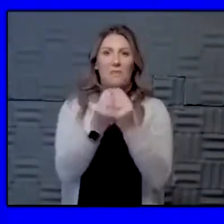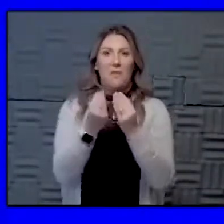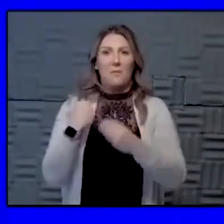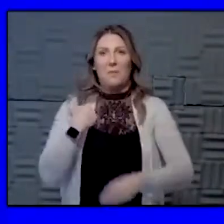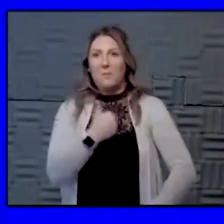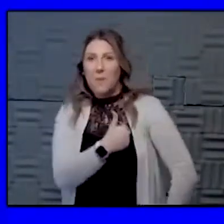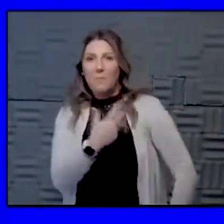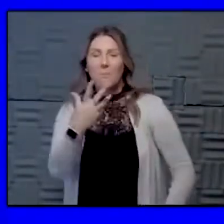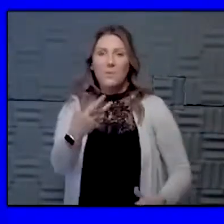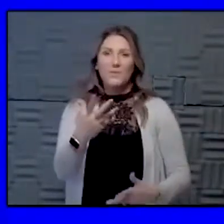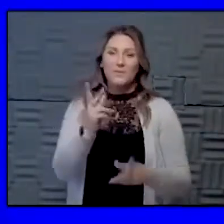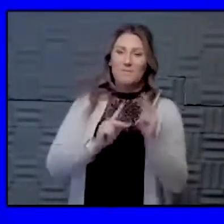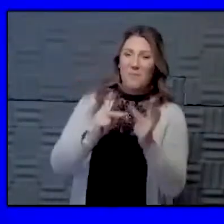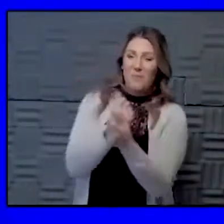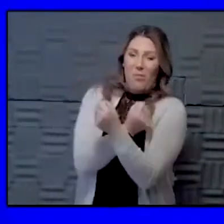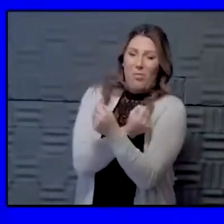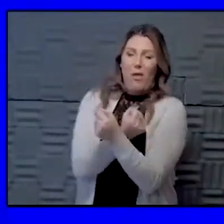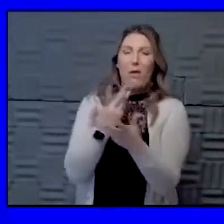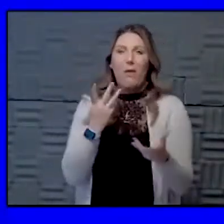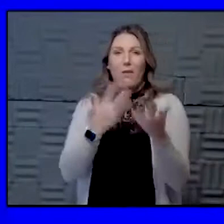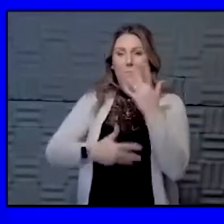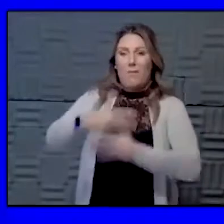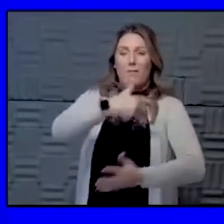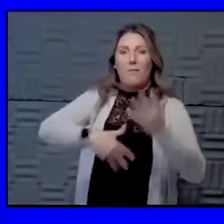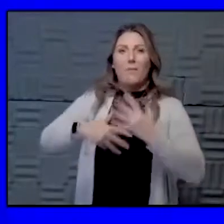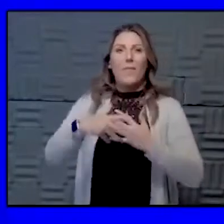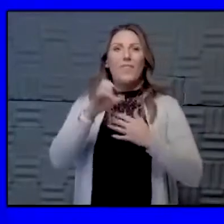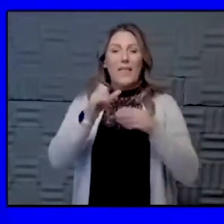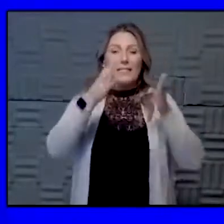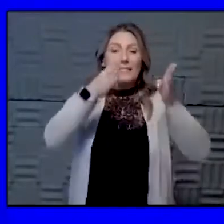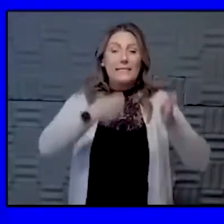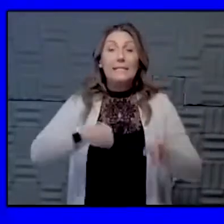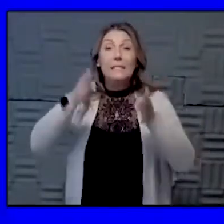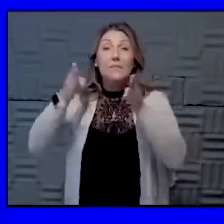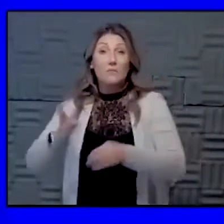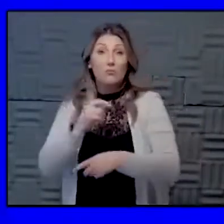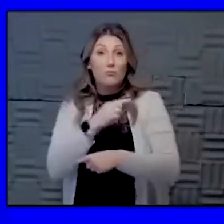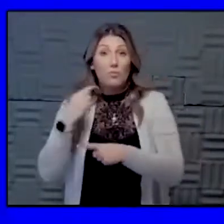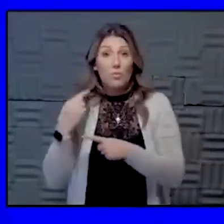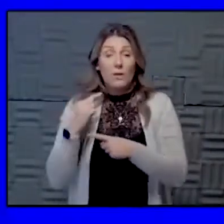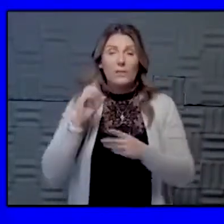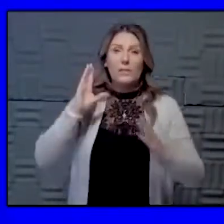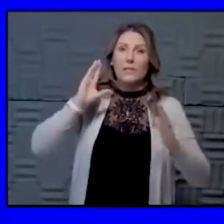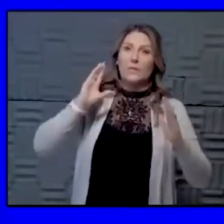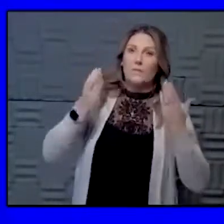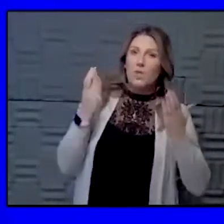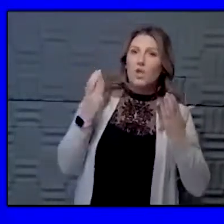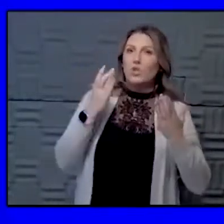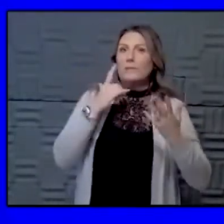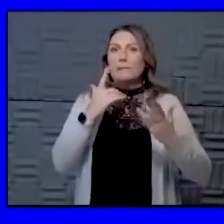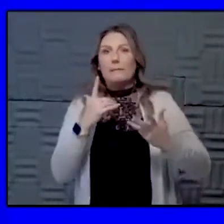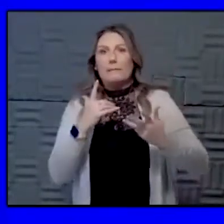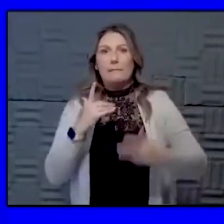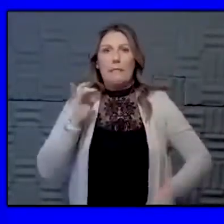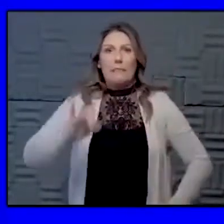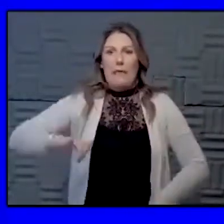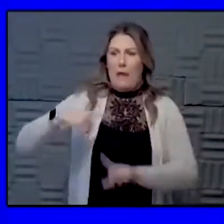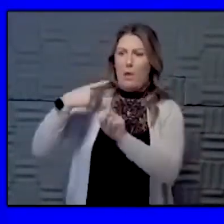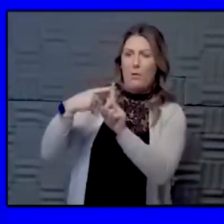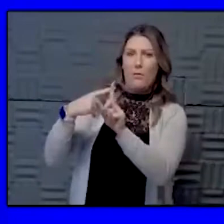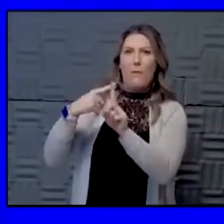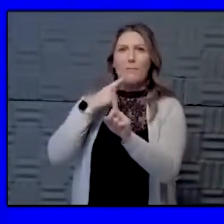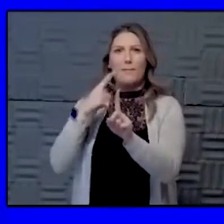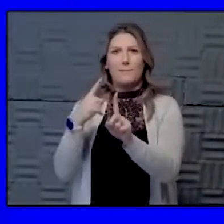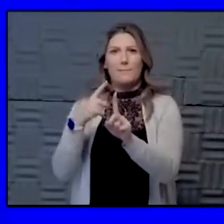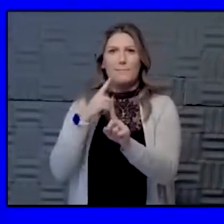people they love and associate with normally, we've always said it's individual risk versus reward. I think since the CDC, the new guidance came out